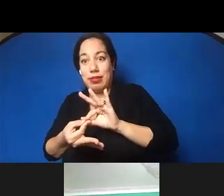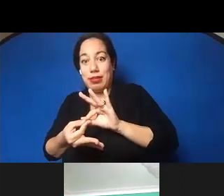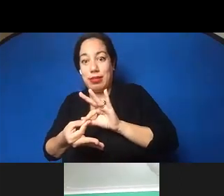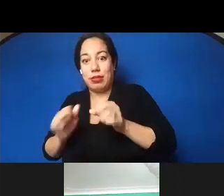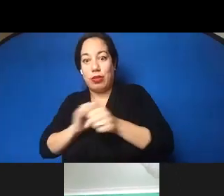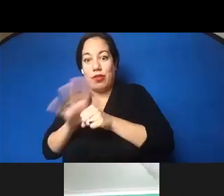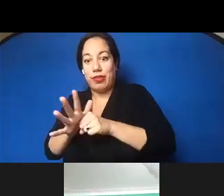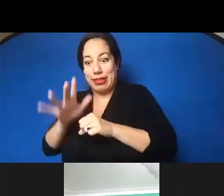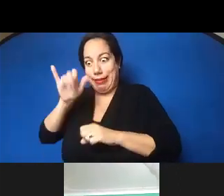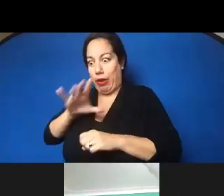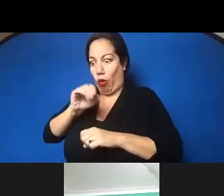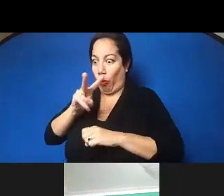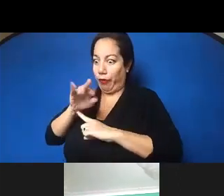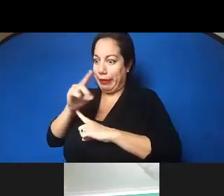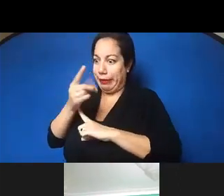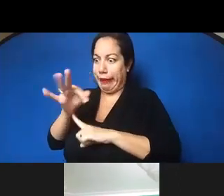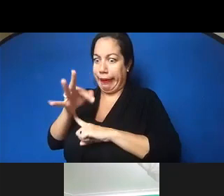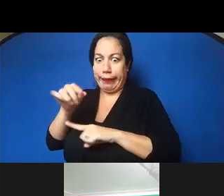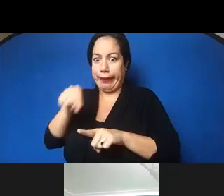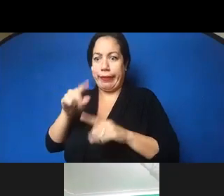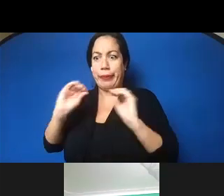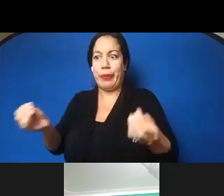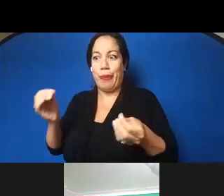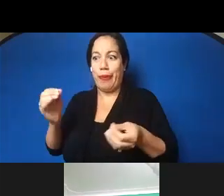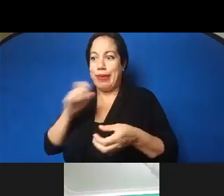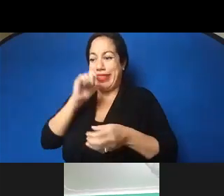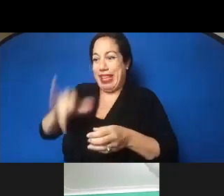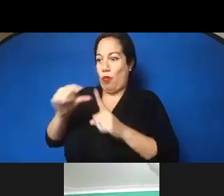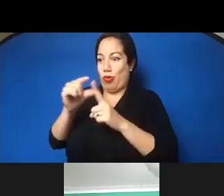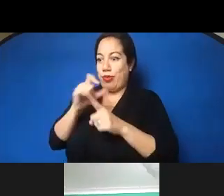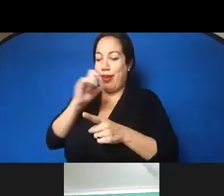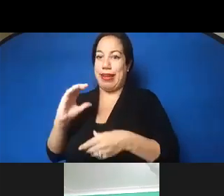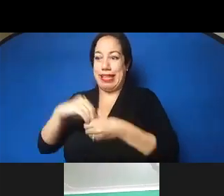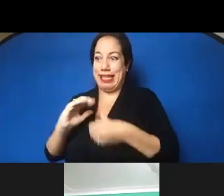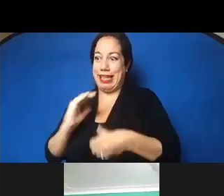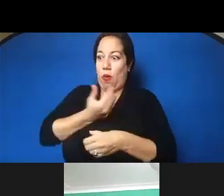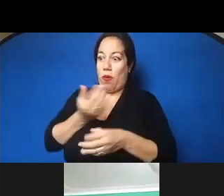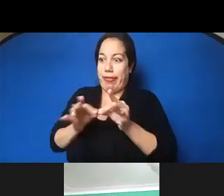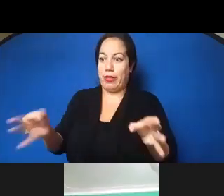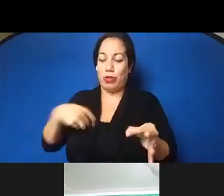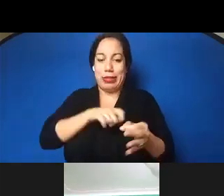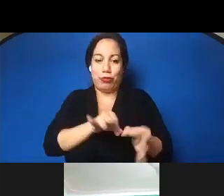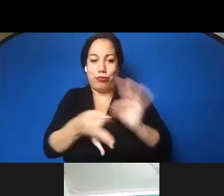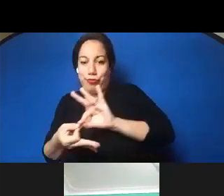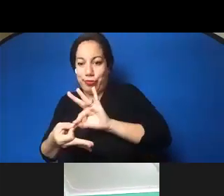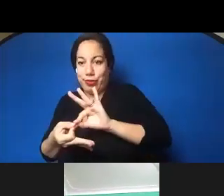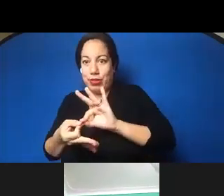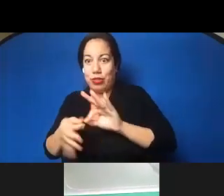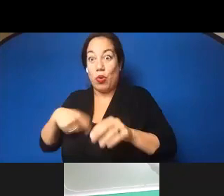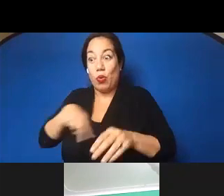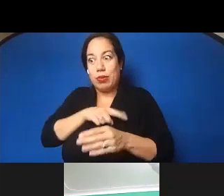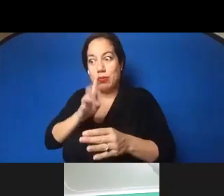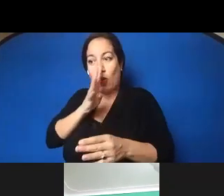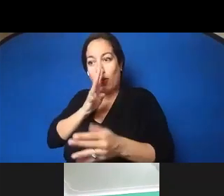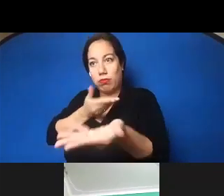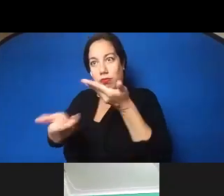we had to be able to be innovative to package our message in the local languages, so that when you speak to the people in the grassroots, they're able to